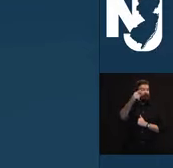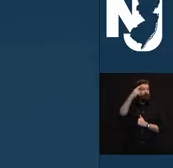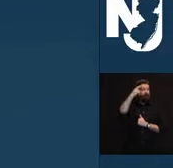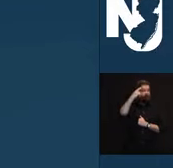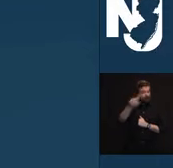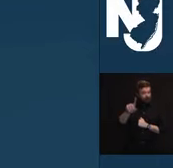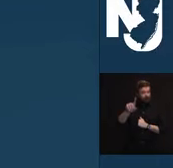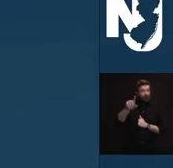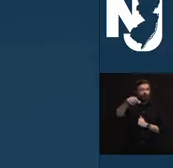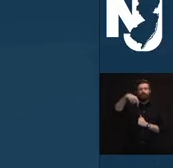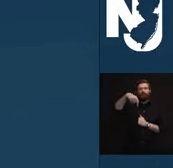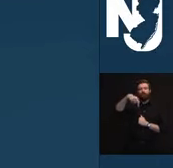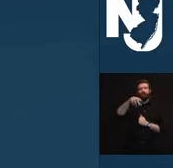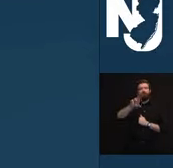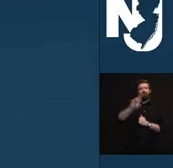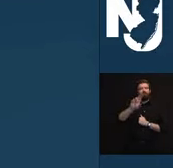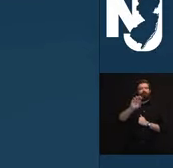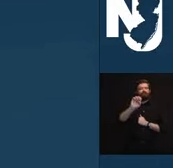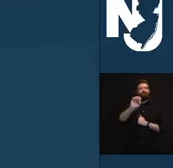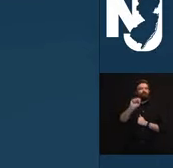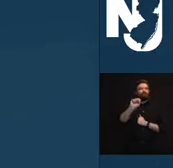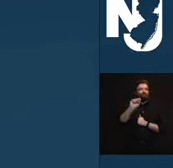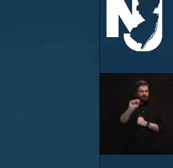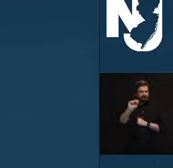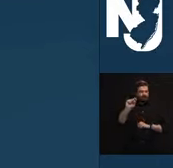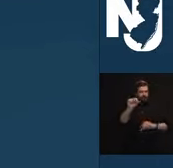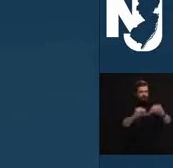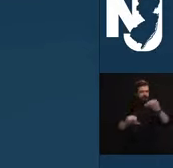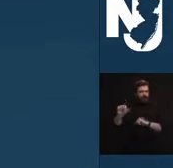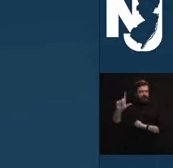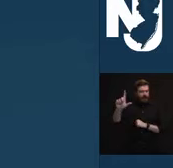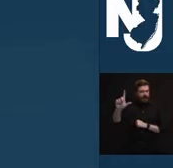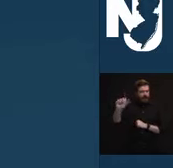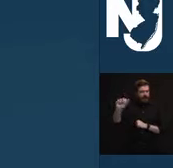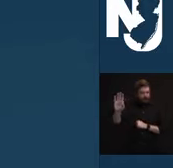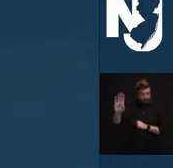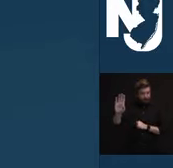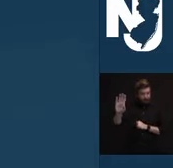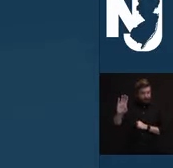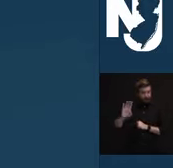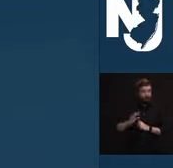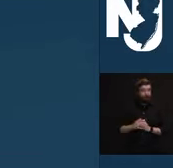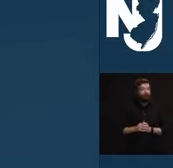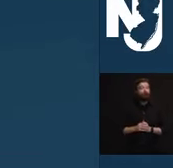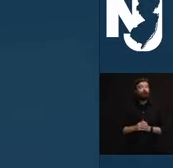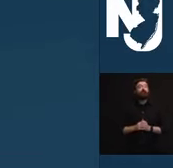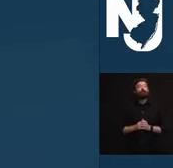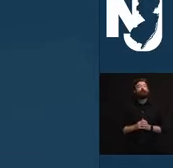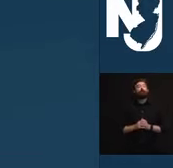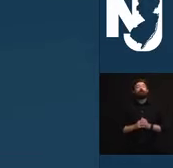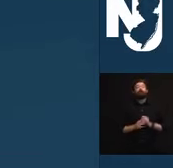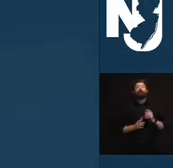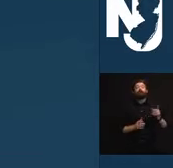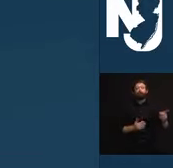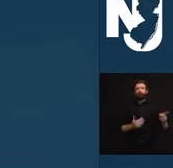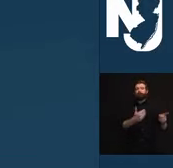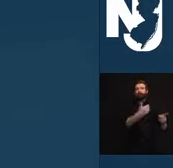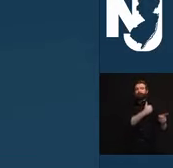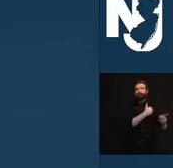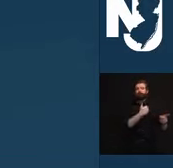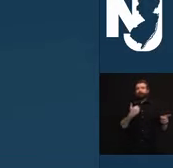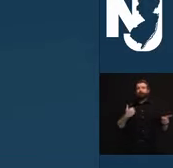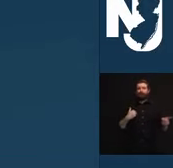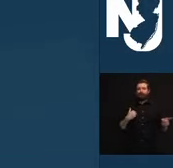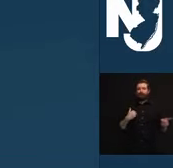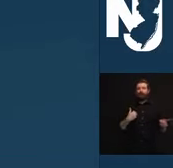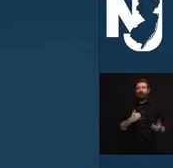active and noteworthy life within his community. A member of the choir and lay ministry at All Saints Episcopal Church, and a member of both